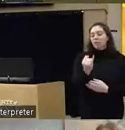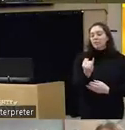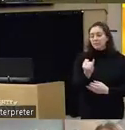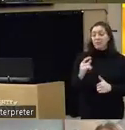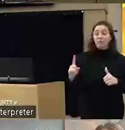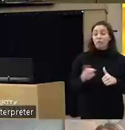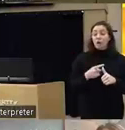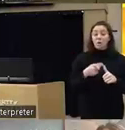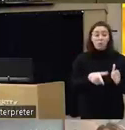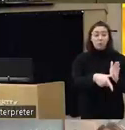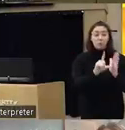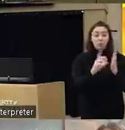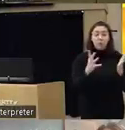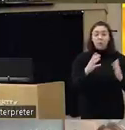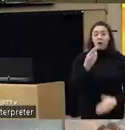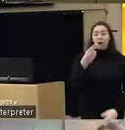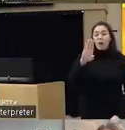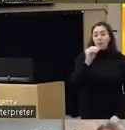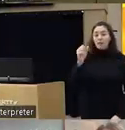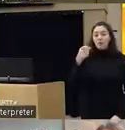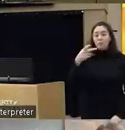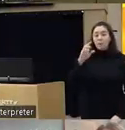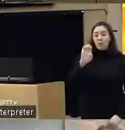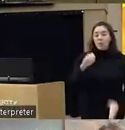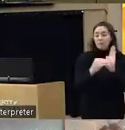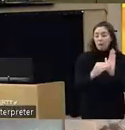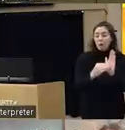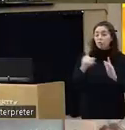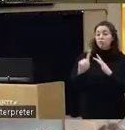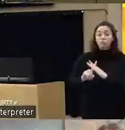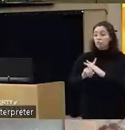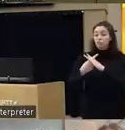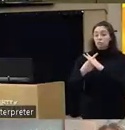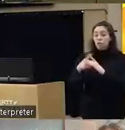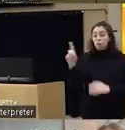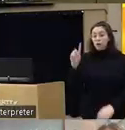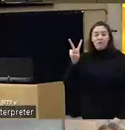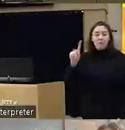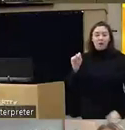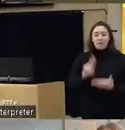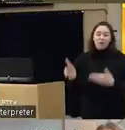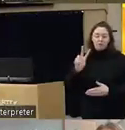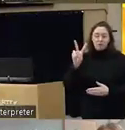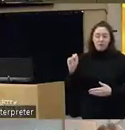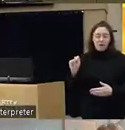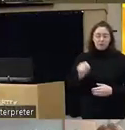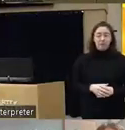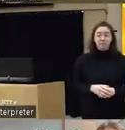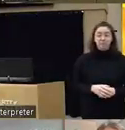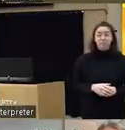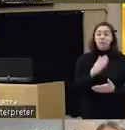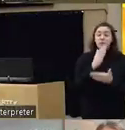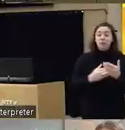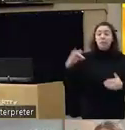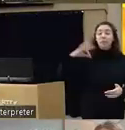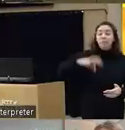review the hub and spoke model of care, which originated in Vermont for opioid use disorder, and some of the benefits and